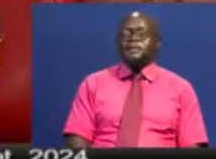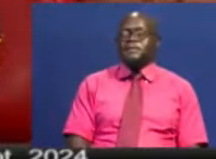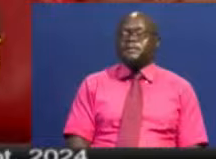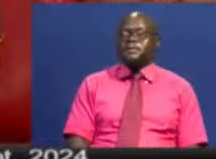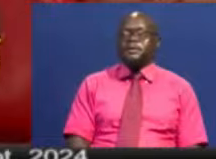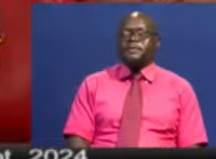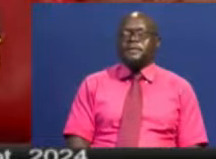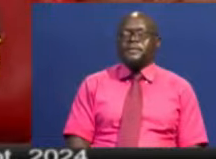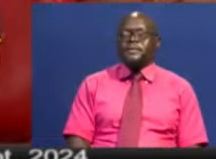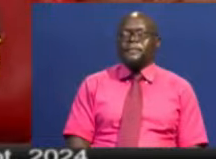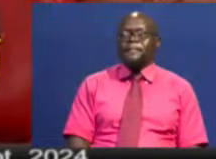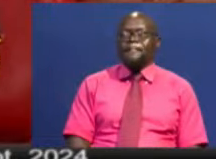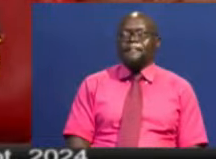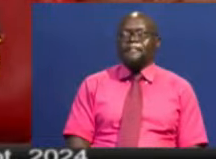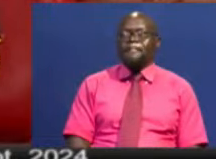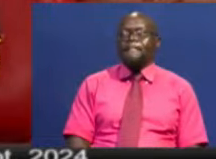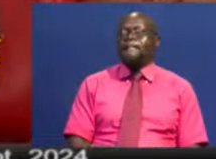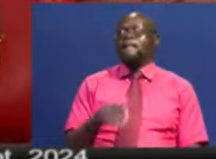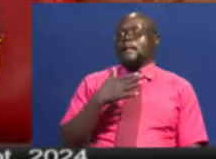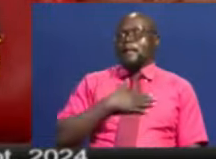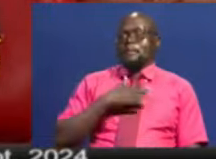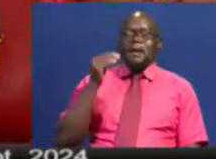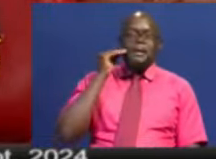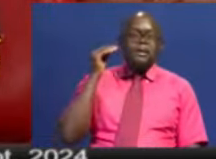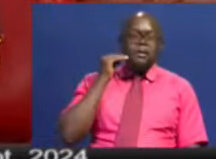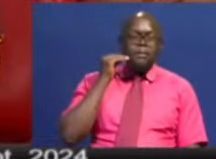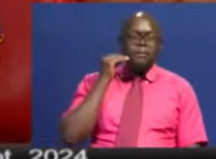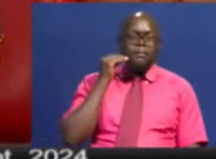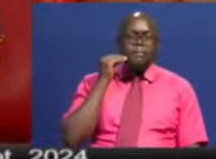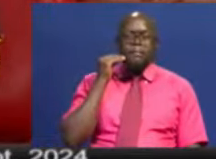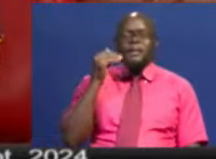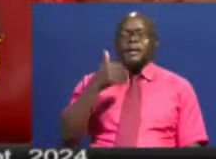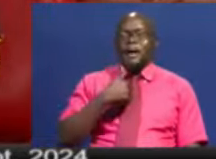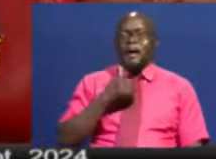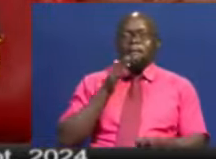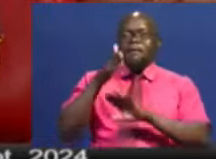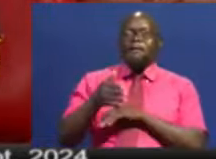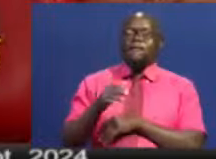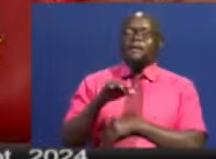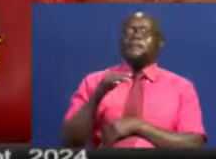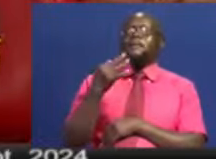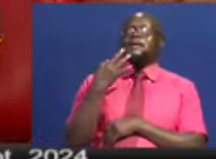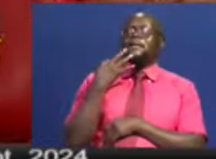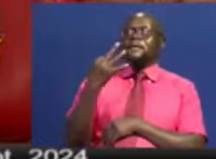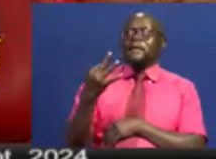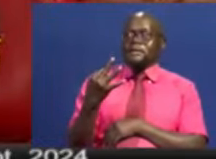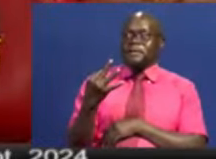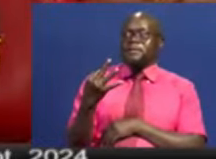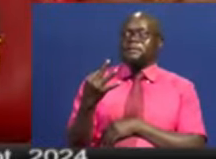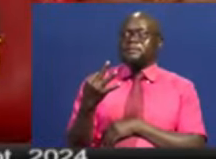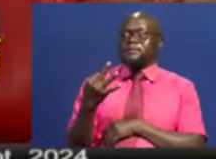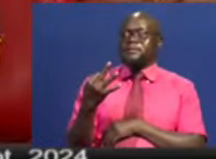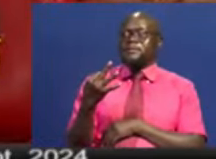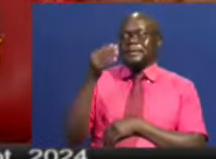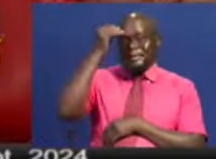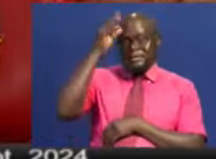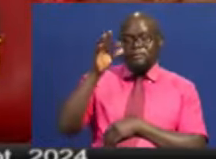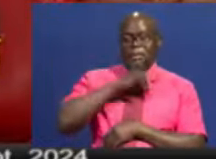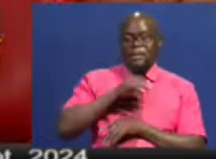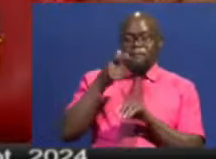house, Mr. Speaker. In my constituency alone, there are over 3,000 to 4,000 students who benefit from